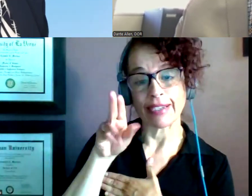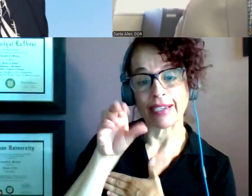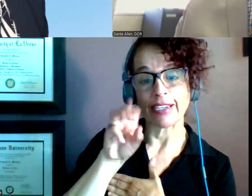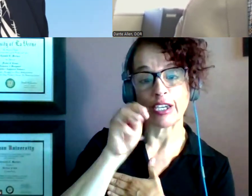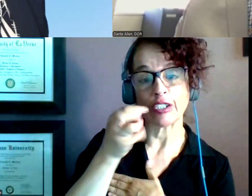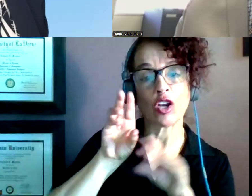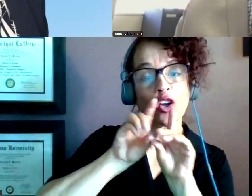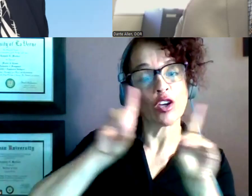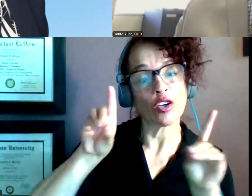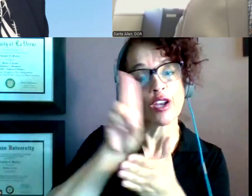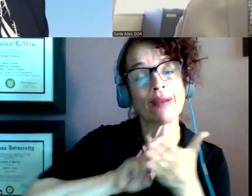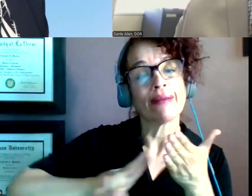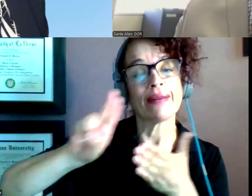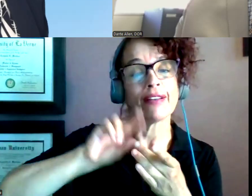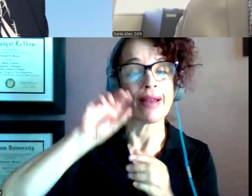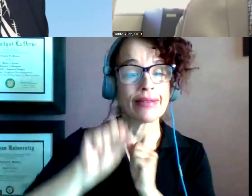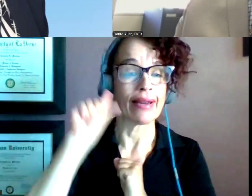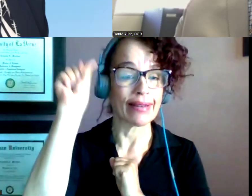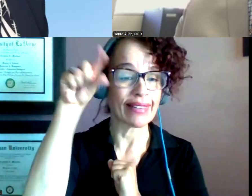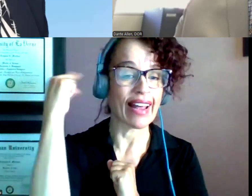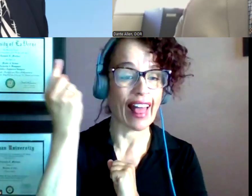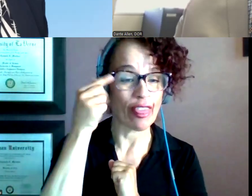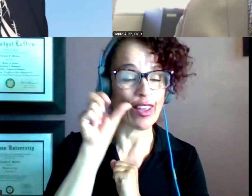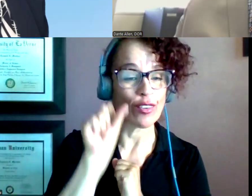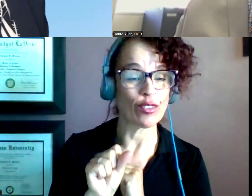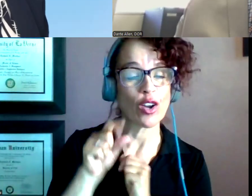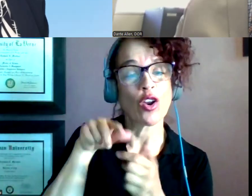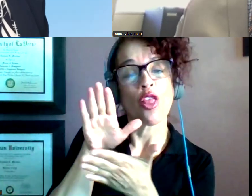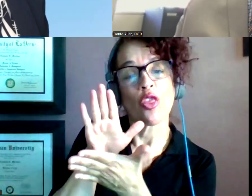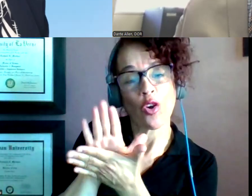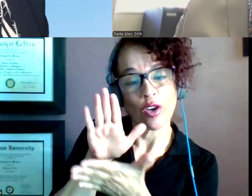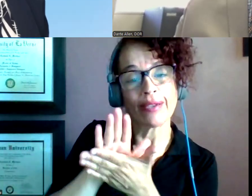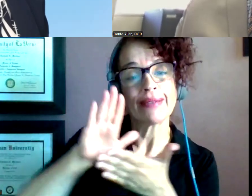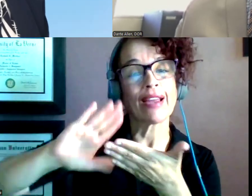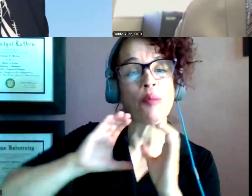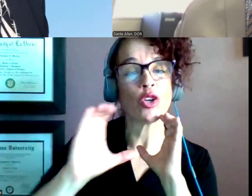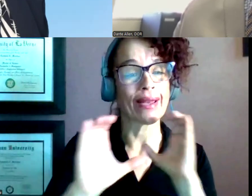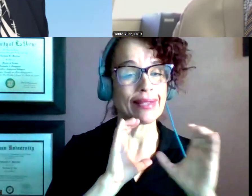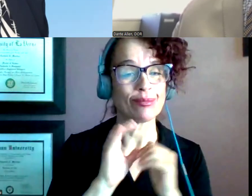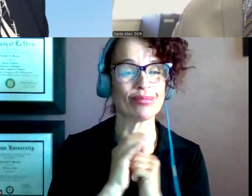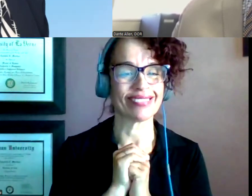master's degree at the University of Southern California's Annenberg School of Journalism and Communication.